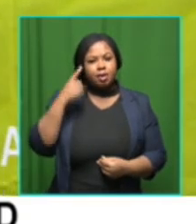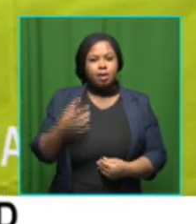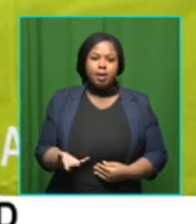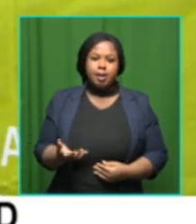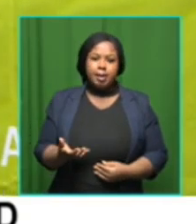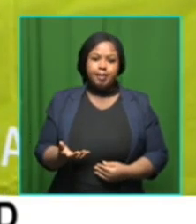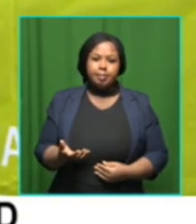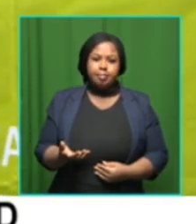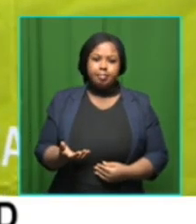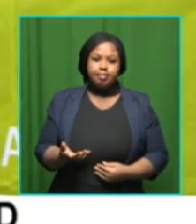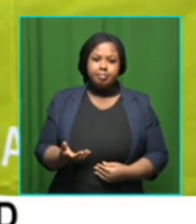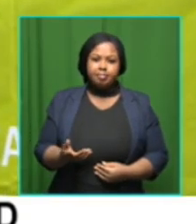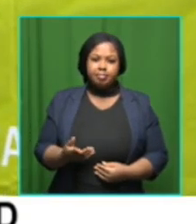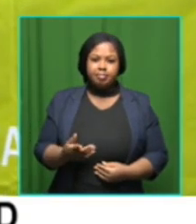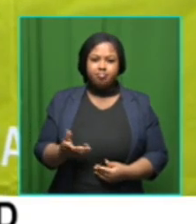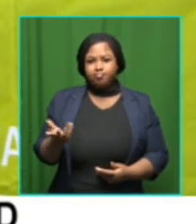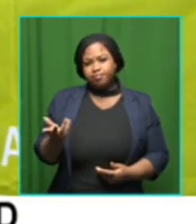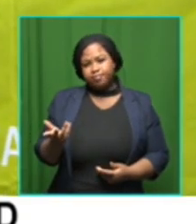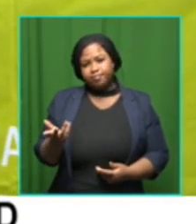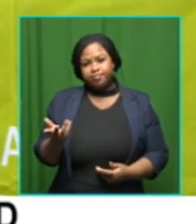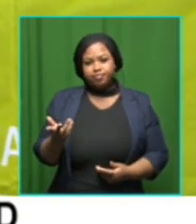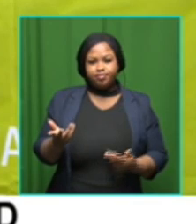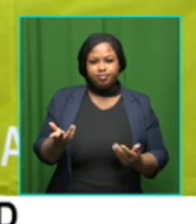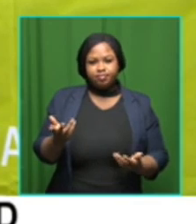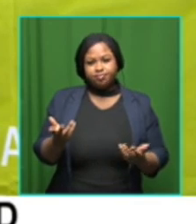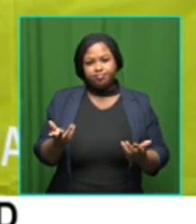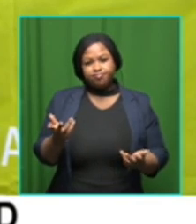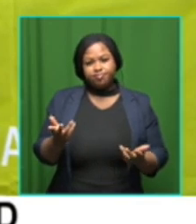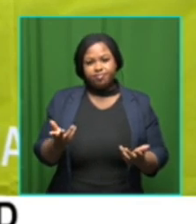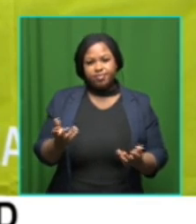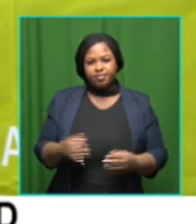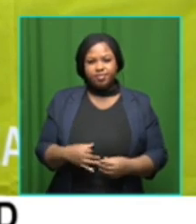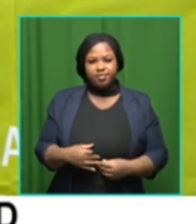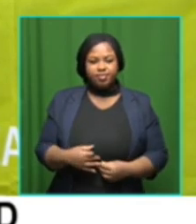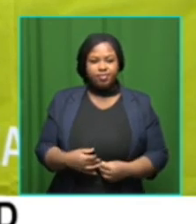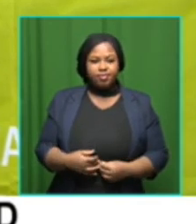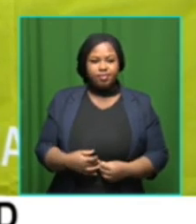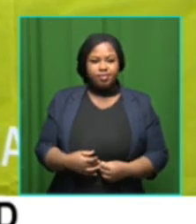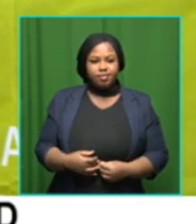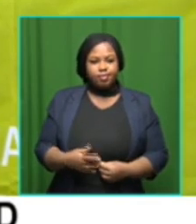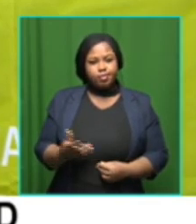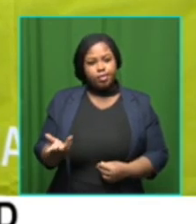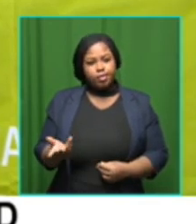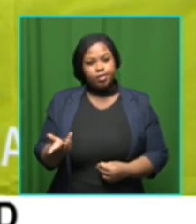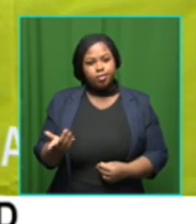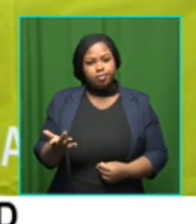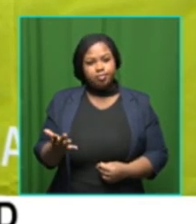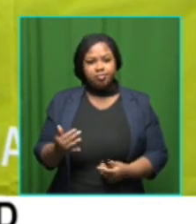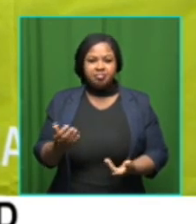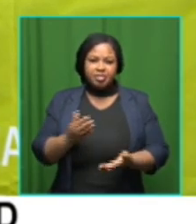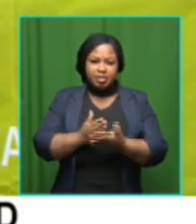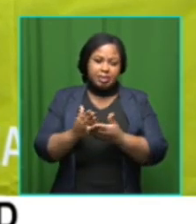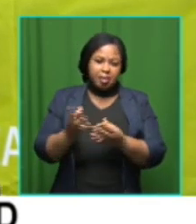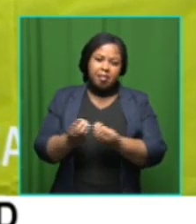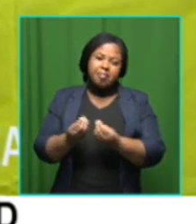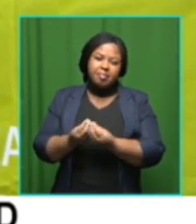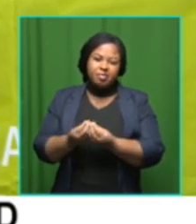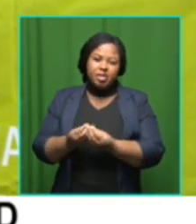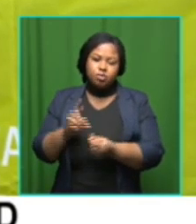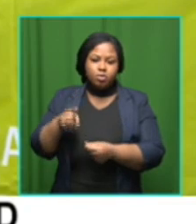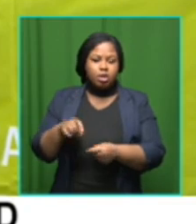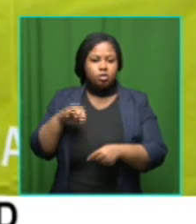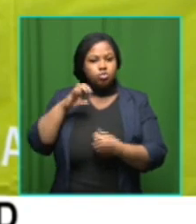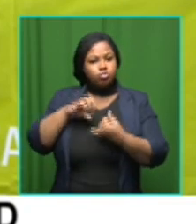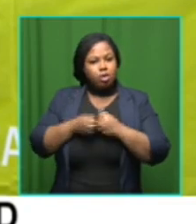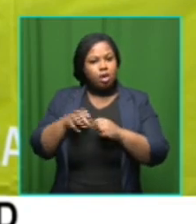know, I'm sure there must then be some things that we need to find